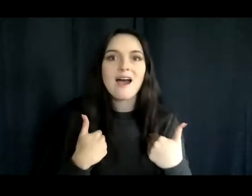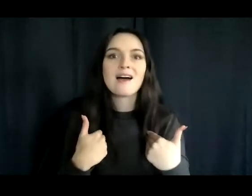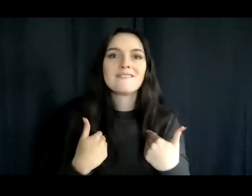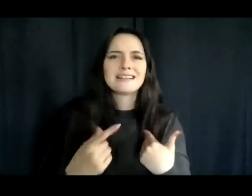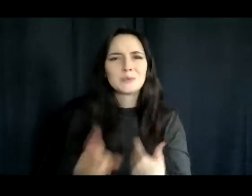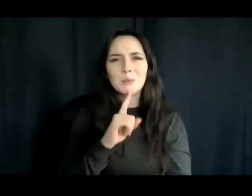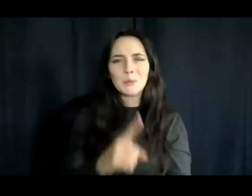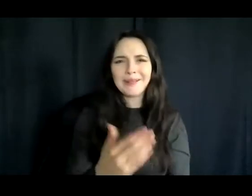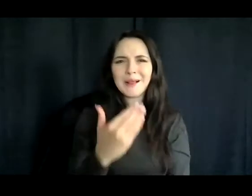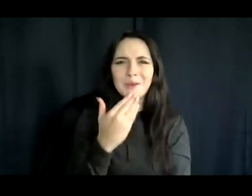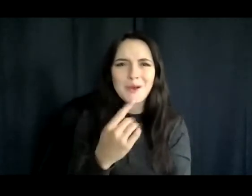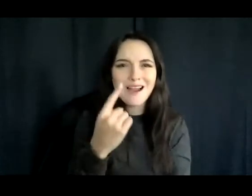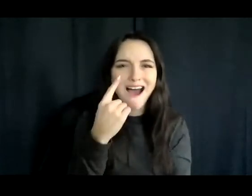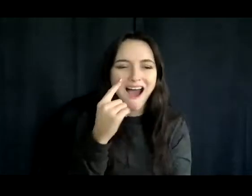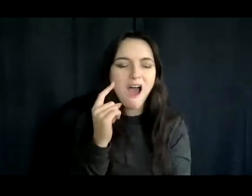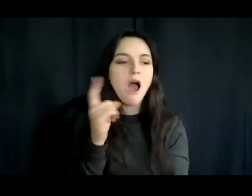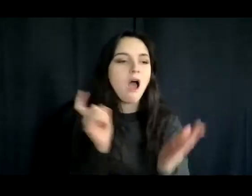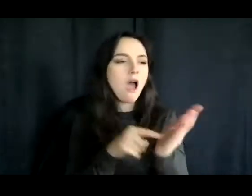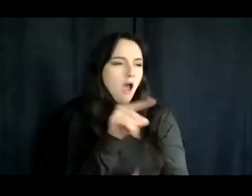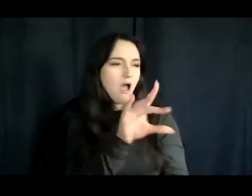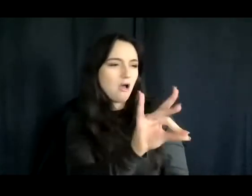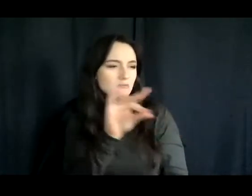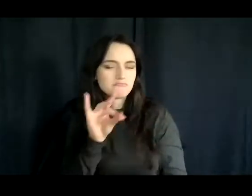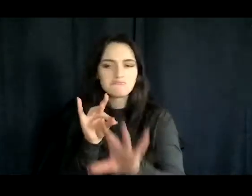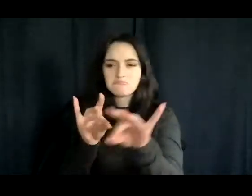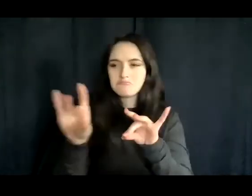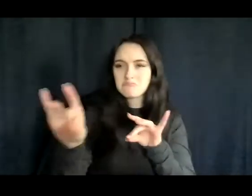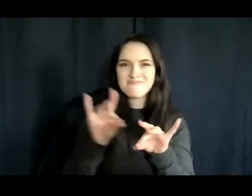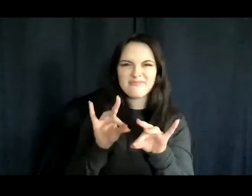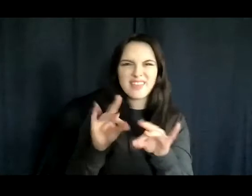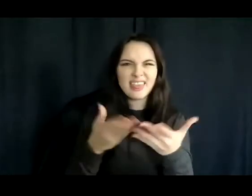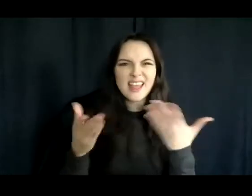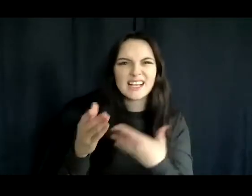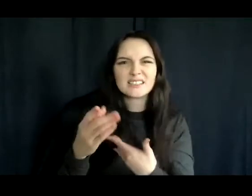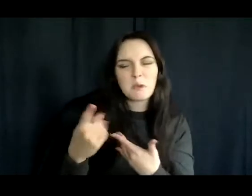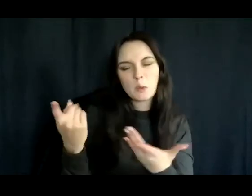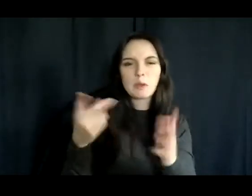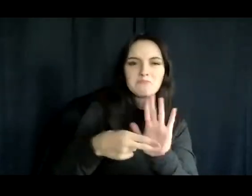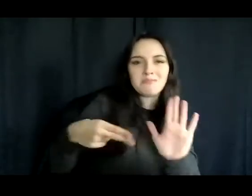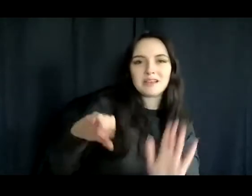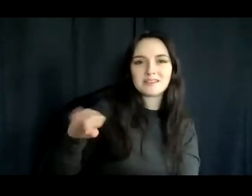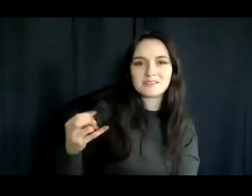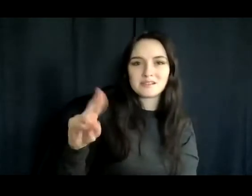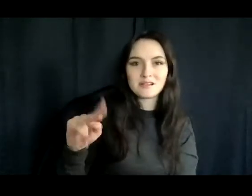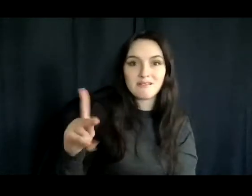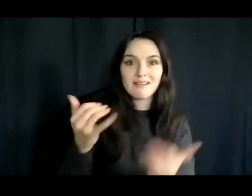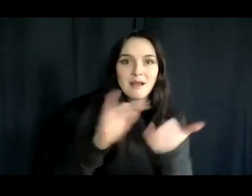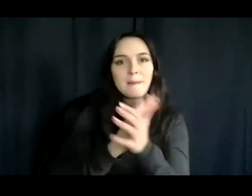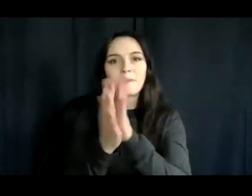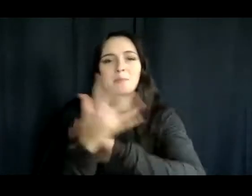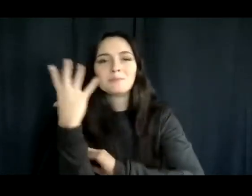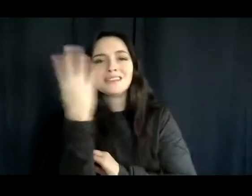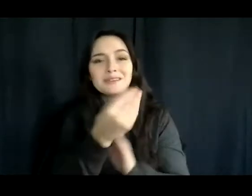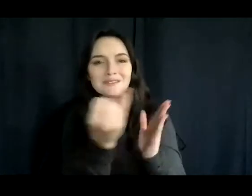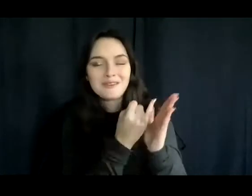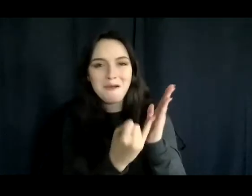eye to turn what you said earlier, the junk, into beautiful artwork. So we are so lucky to have some of his